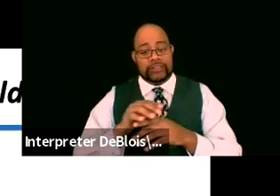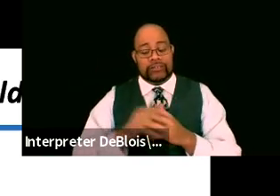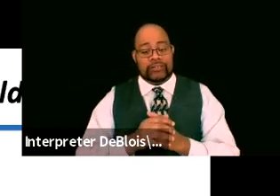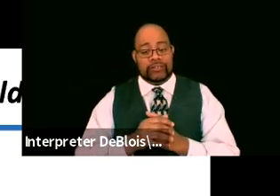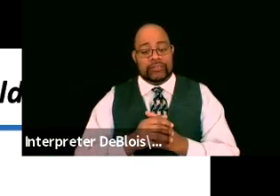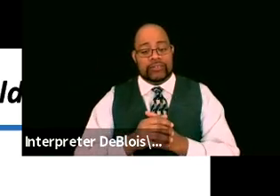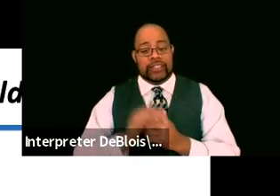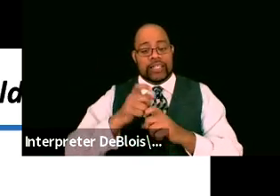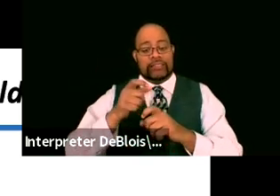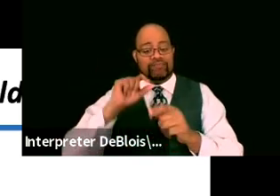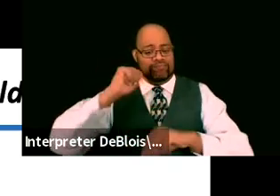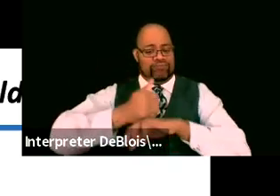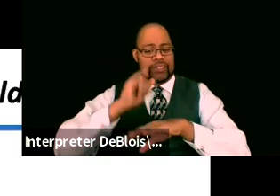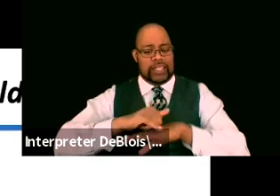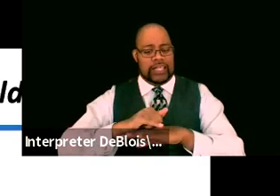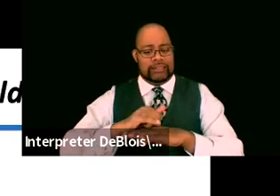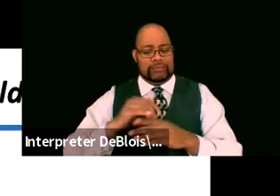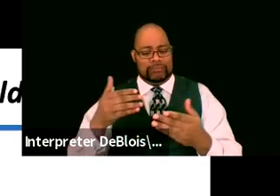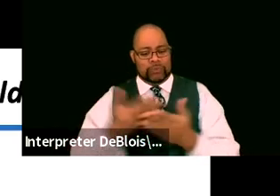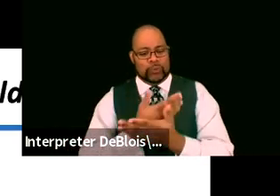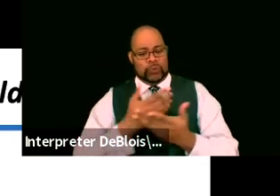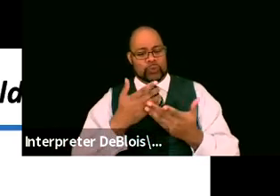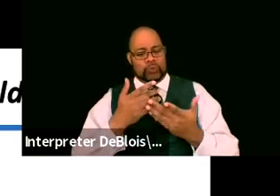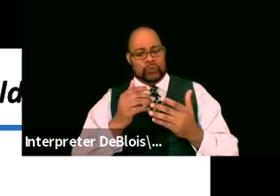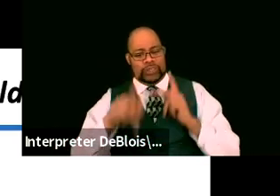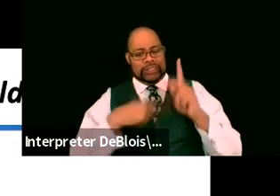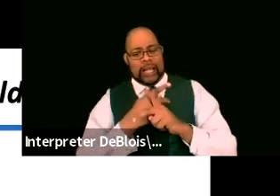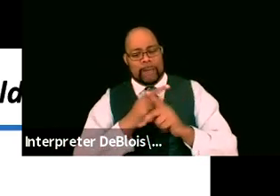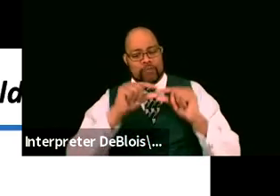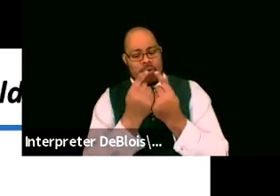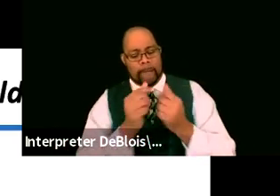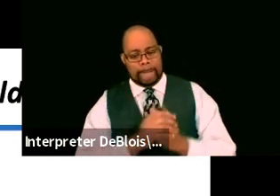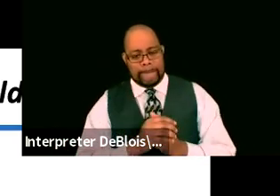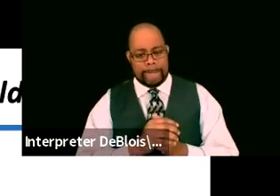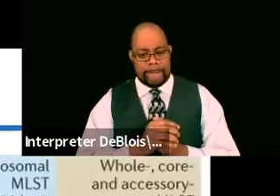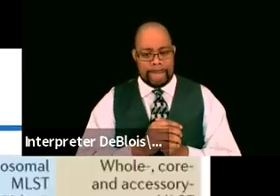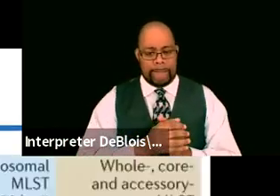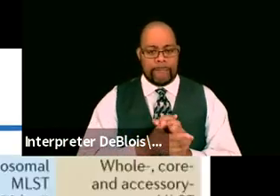are designated as this enigmatica and enigmatica type groups.